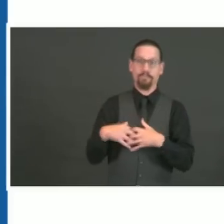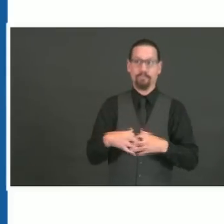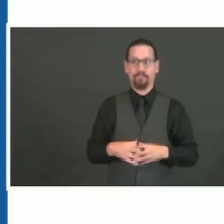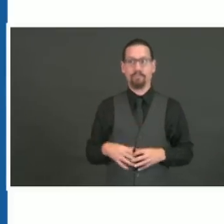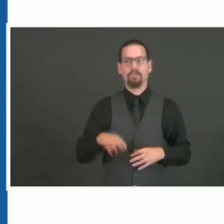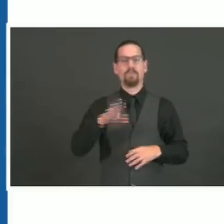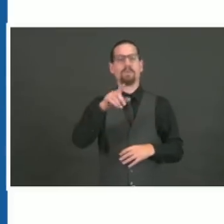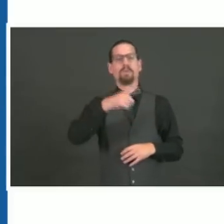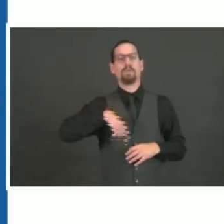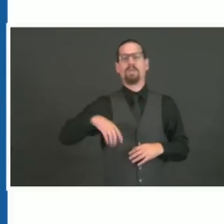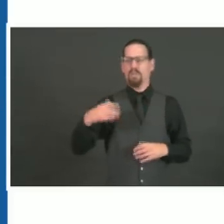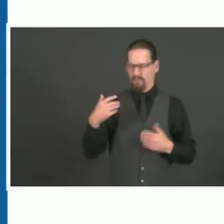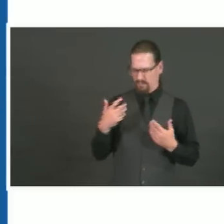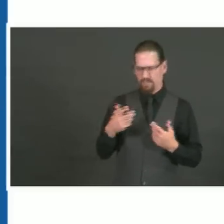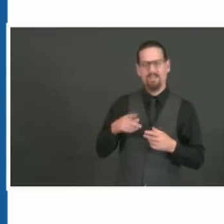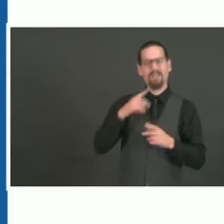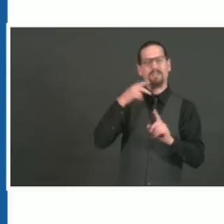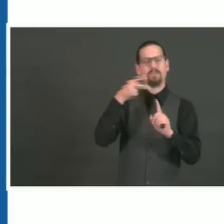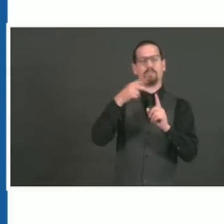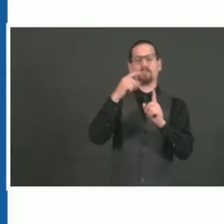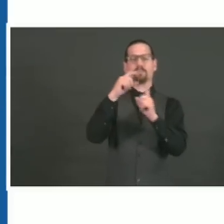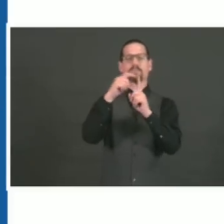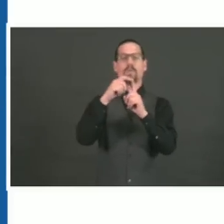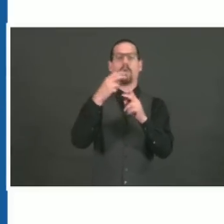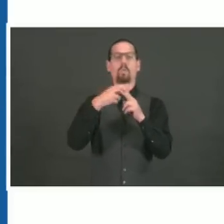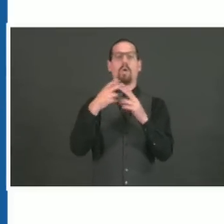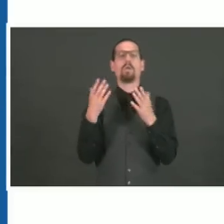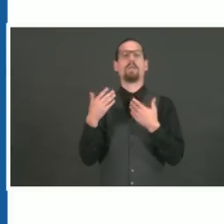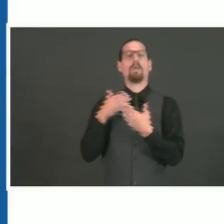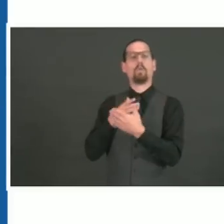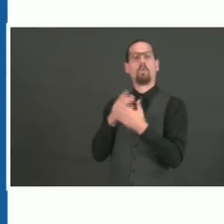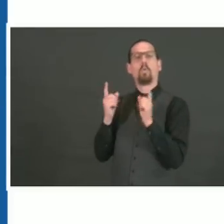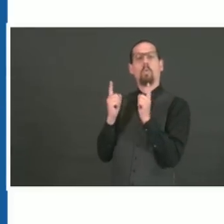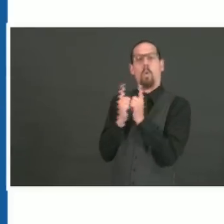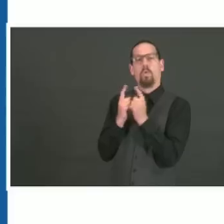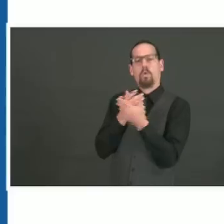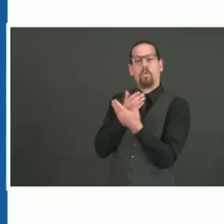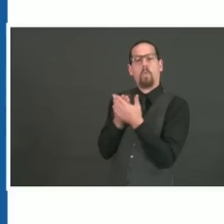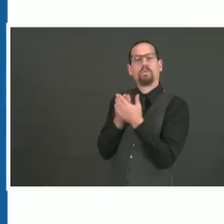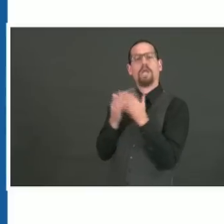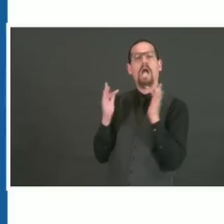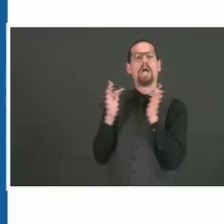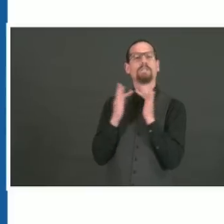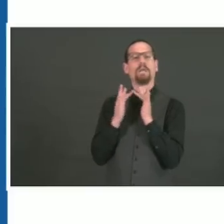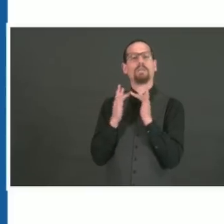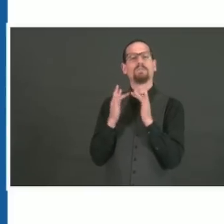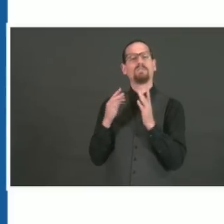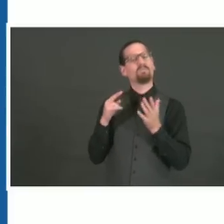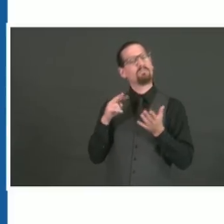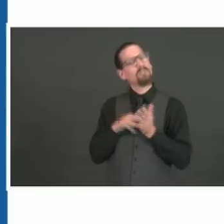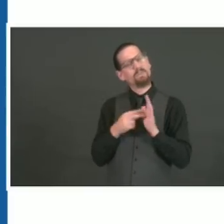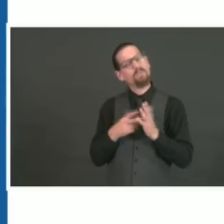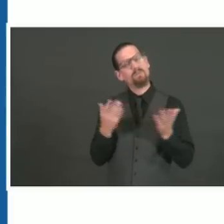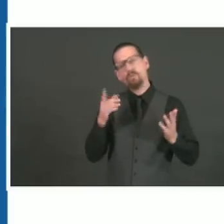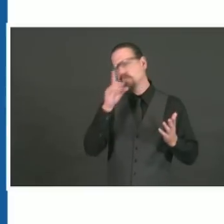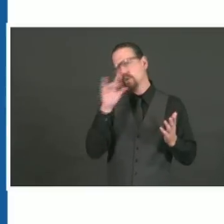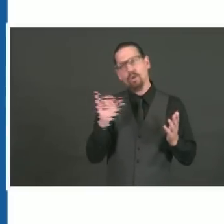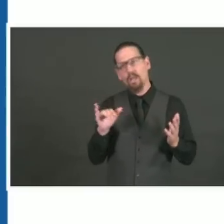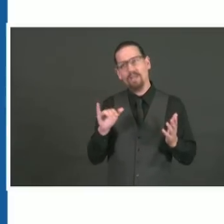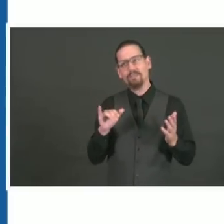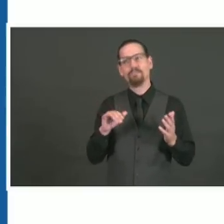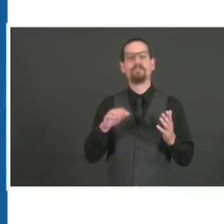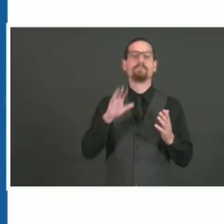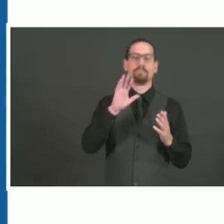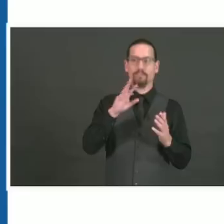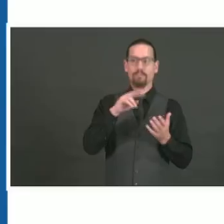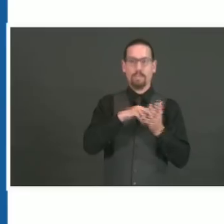school setting? It's the same as everywhere. It's defined as being within 6 feet for